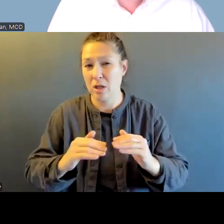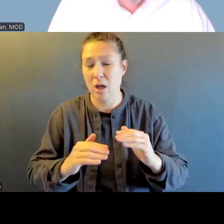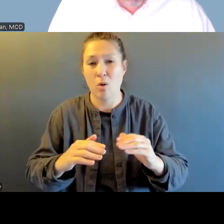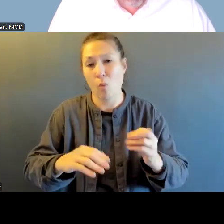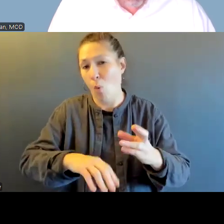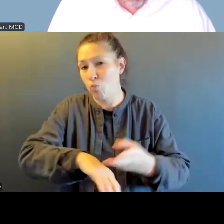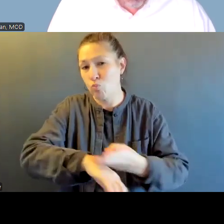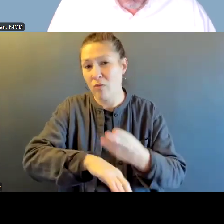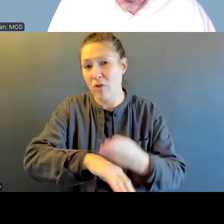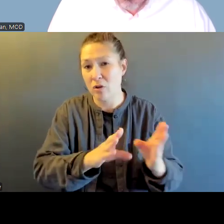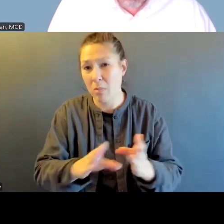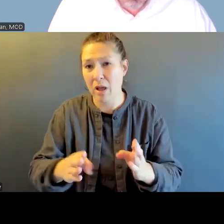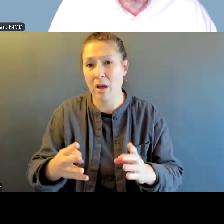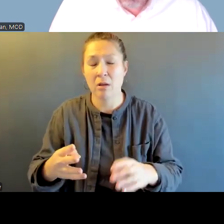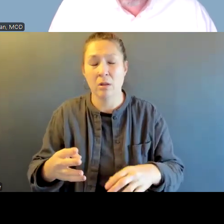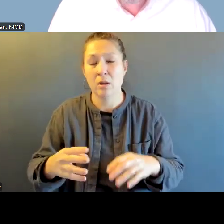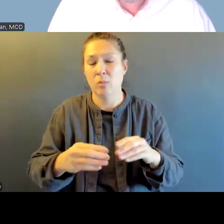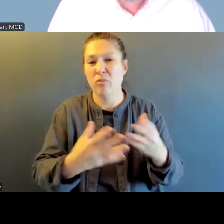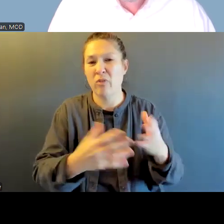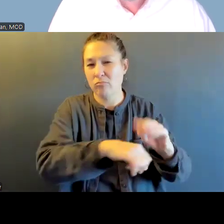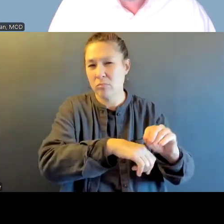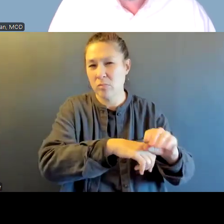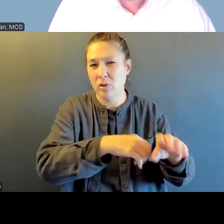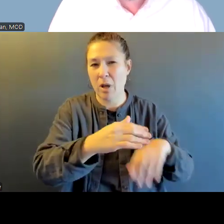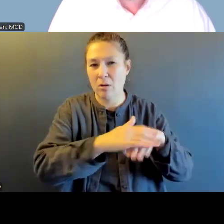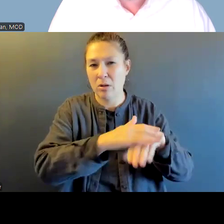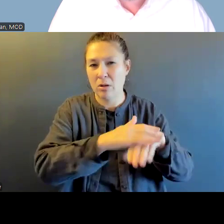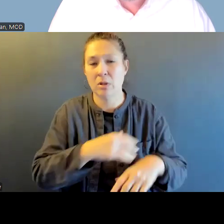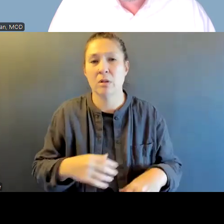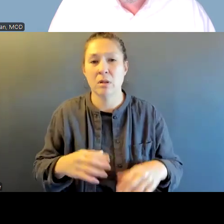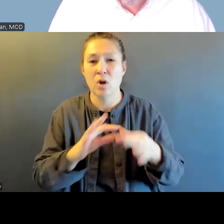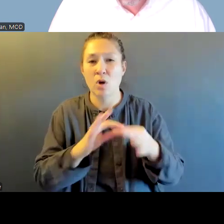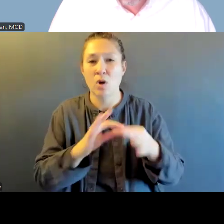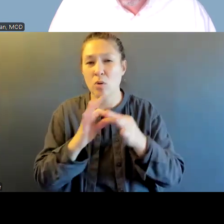accessibility improvements and coordinate with building department officials.